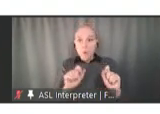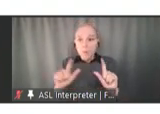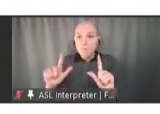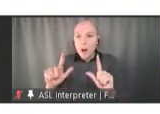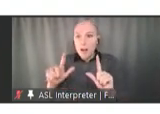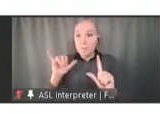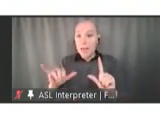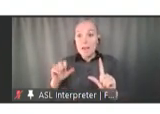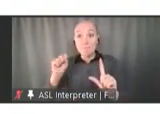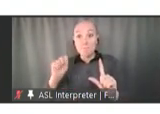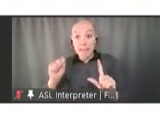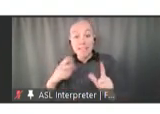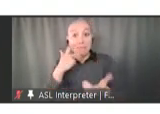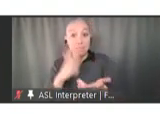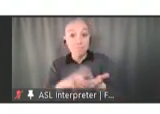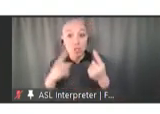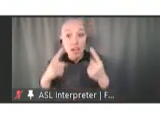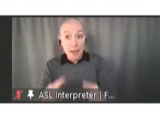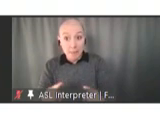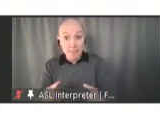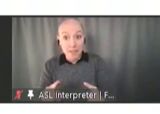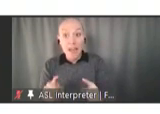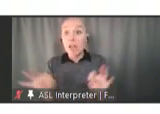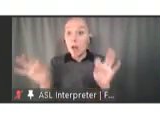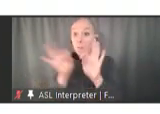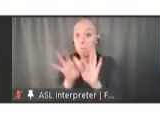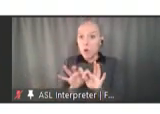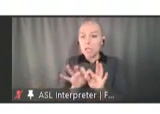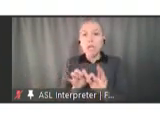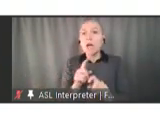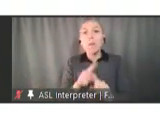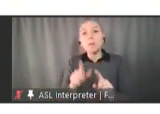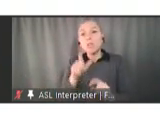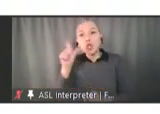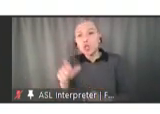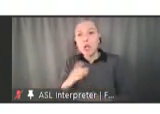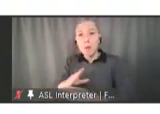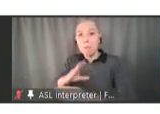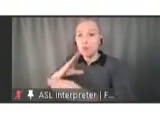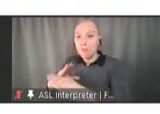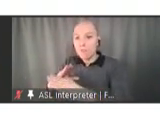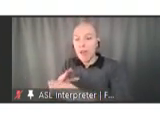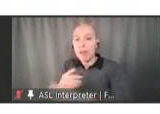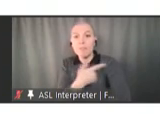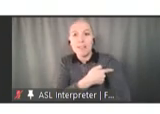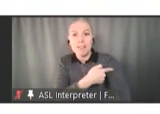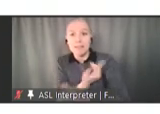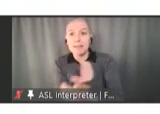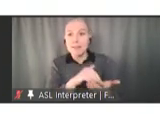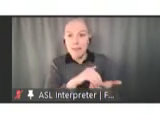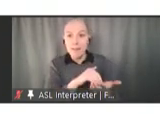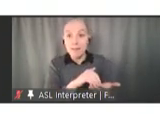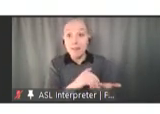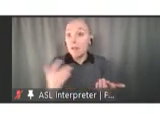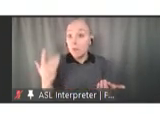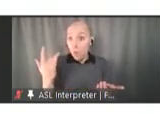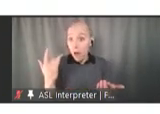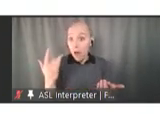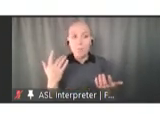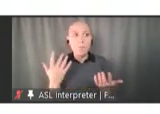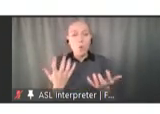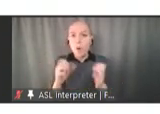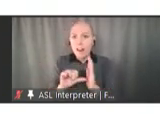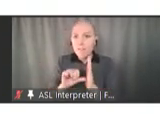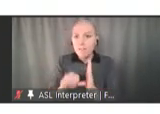to getting another dose of the vaccine, because we want to prevent you being that child that ends up in the ICU or on the ventilator or that type of